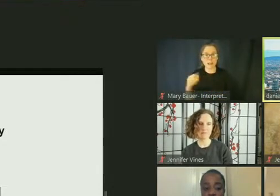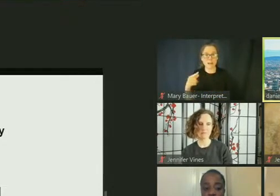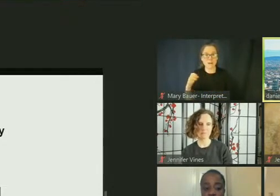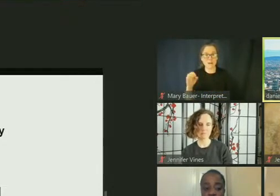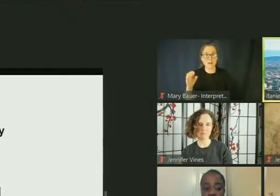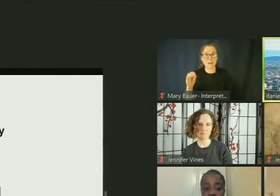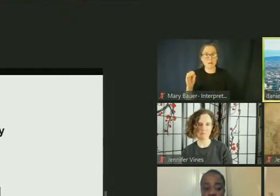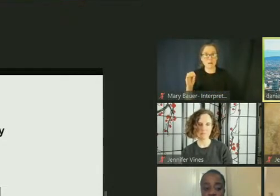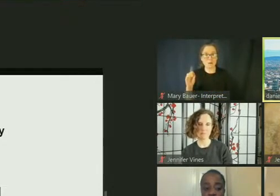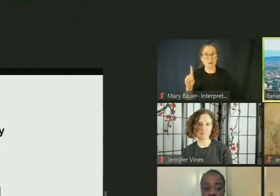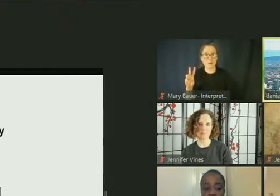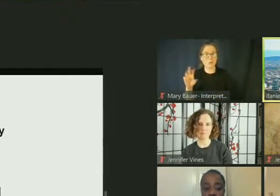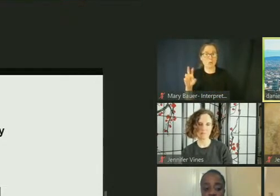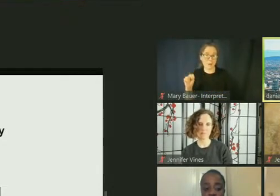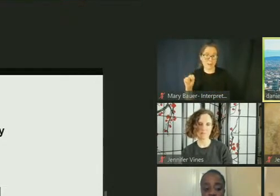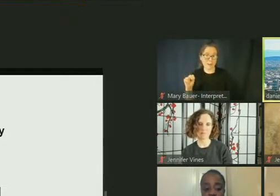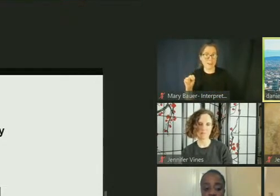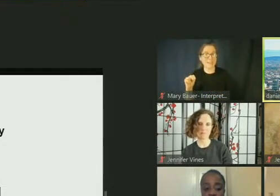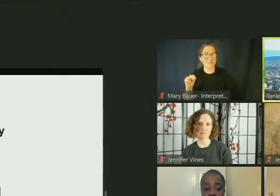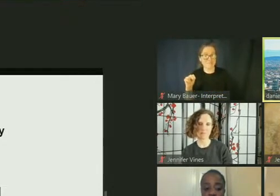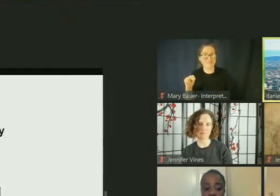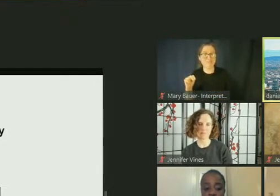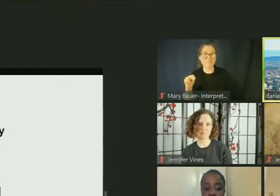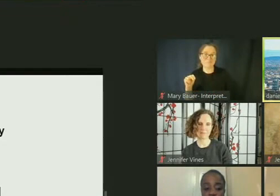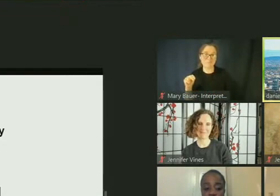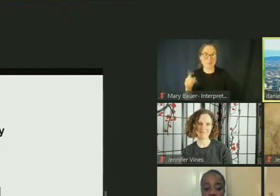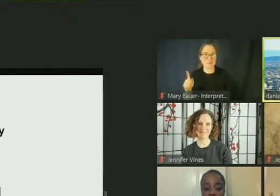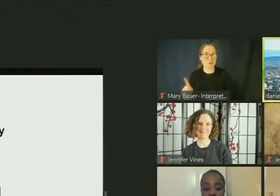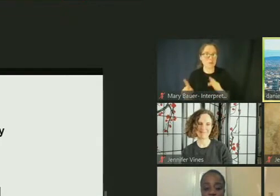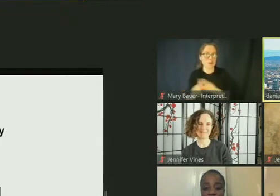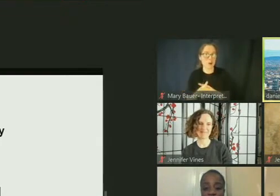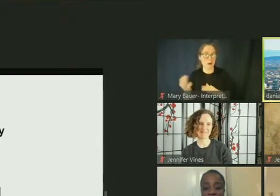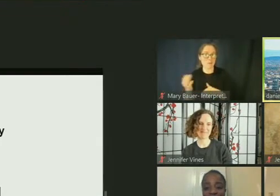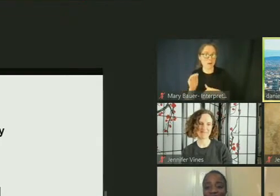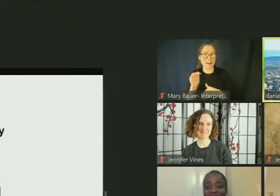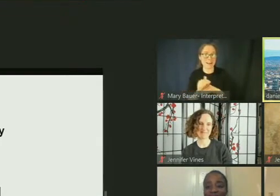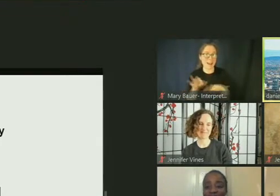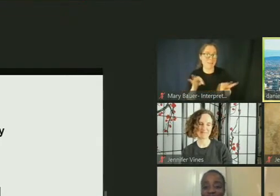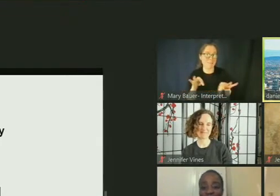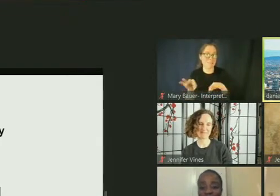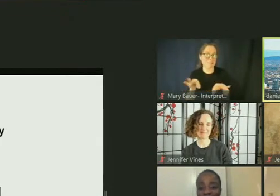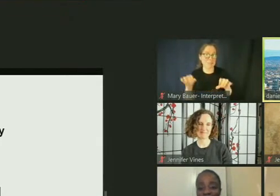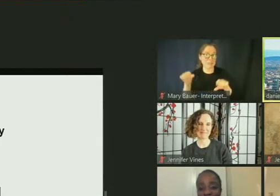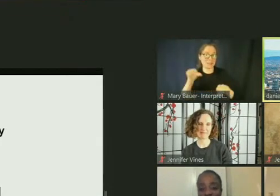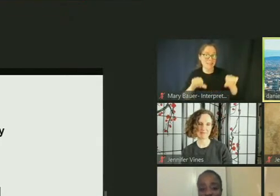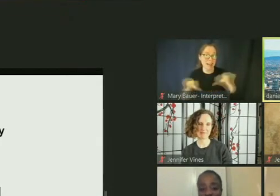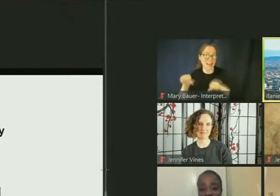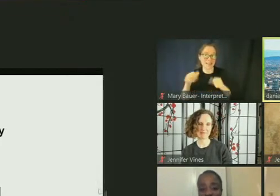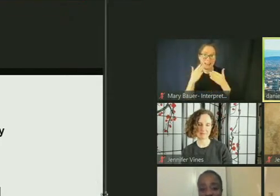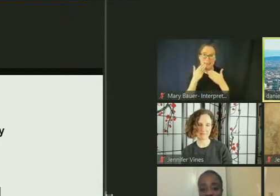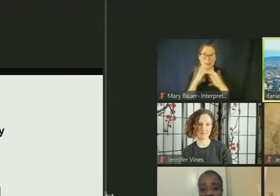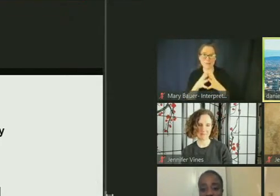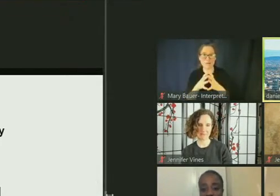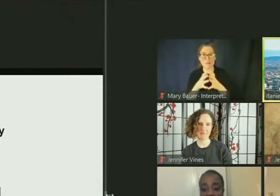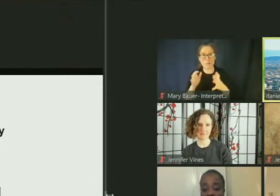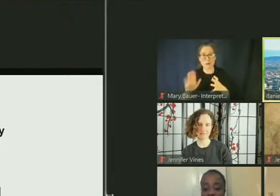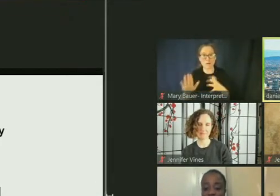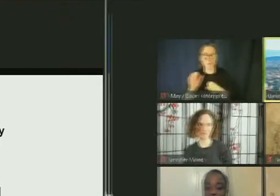for making science on a Friday night so accessible, and thank you for all the work that you're